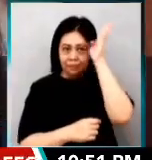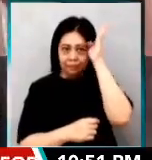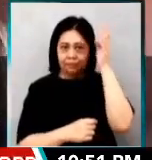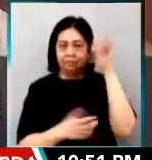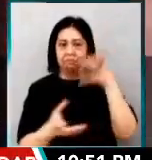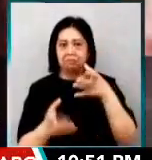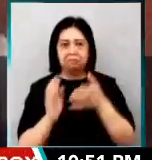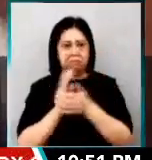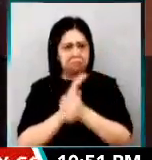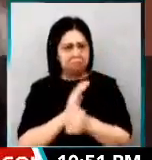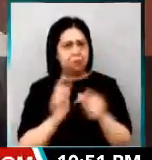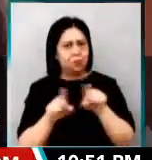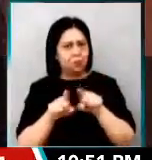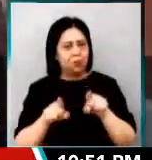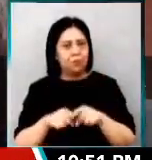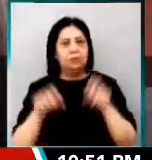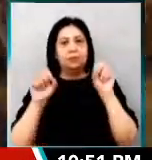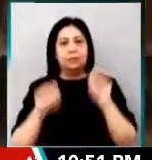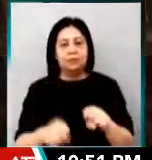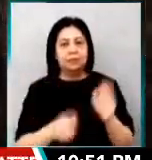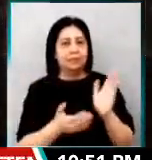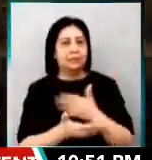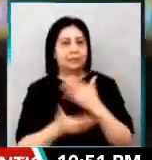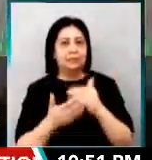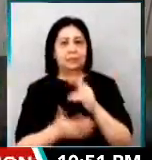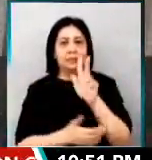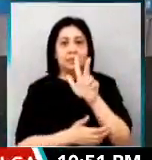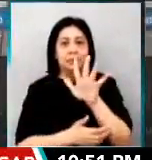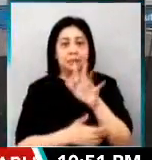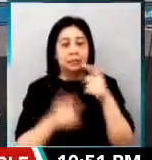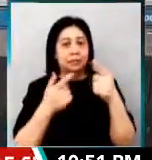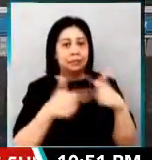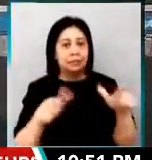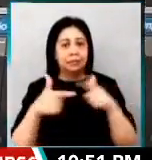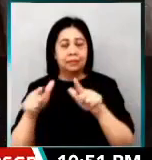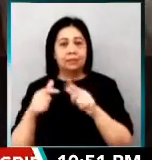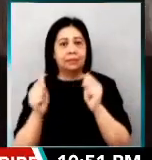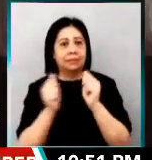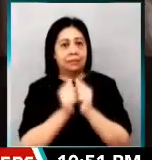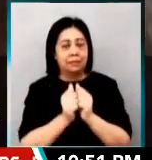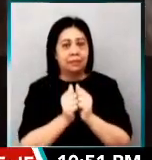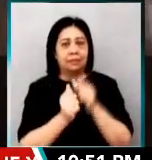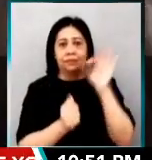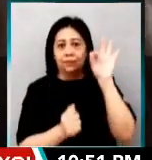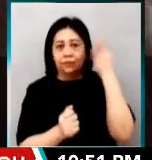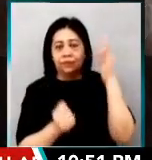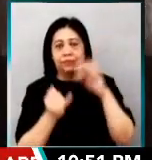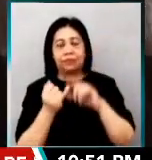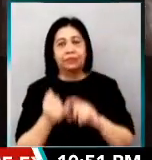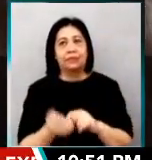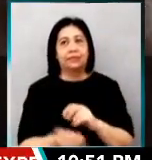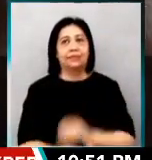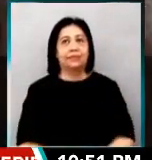din. Kaya niyang kumanta in 35 languages, kabilang na ang French,